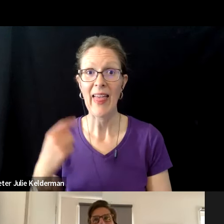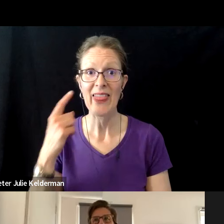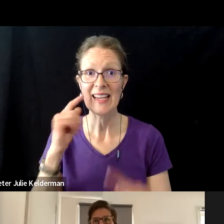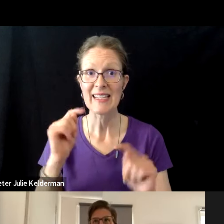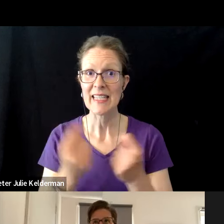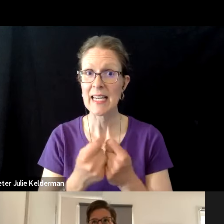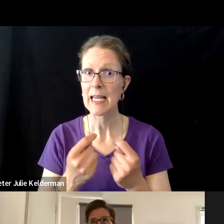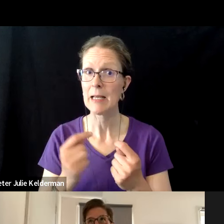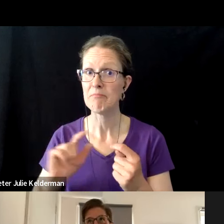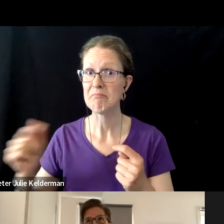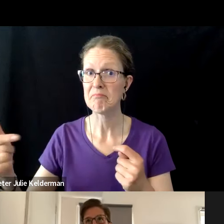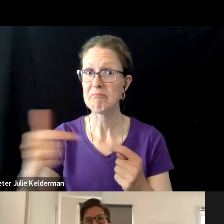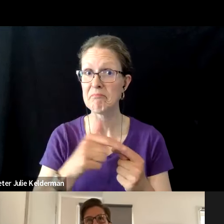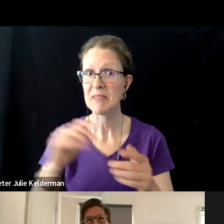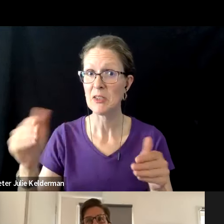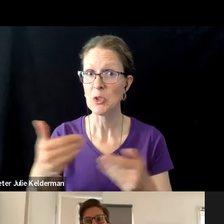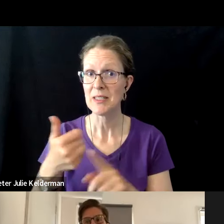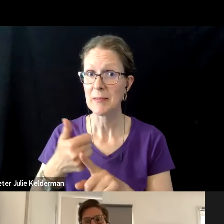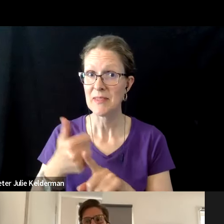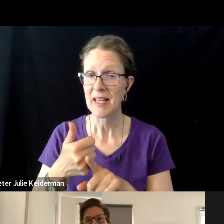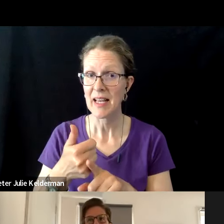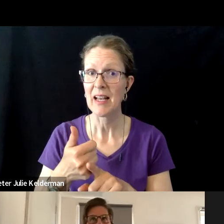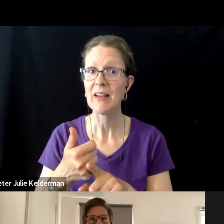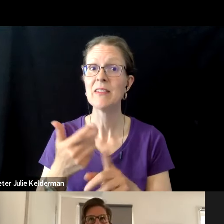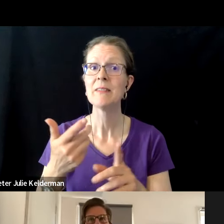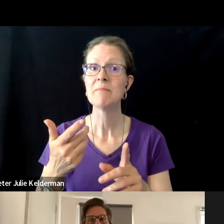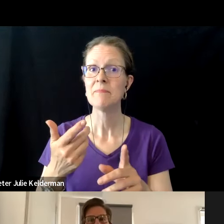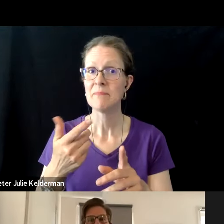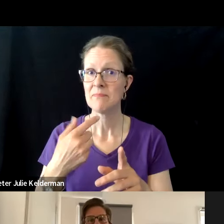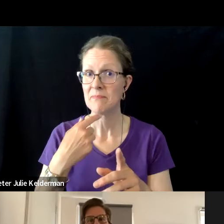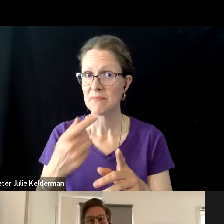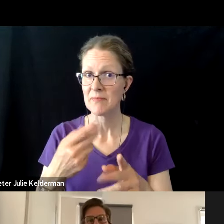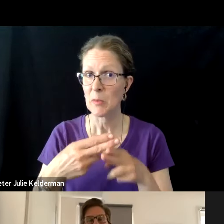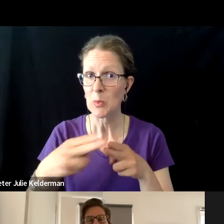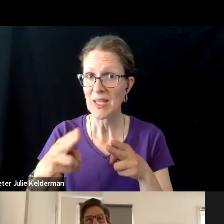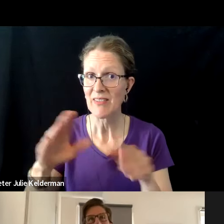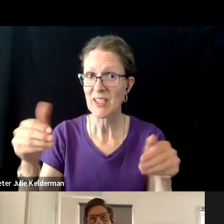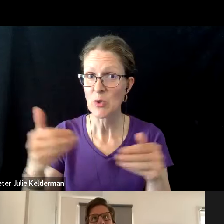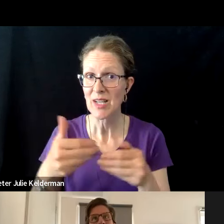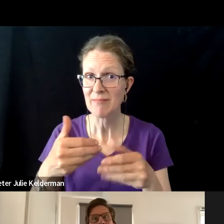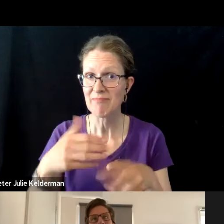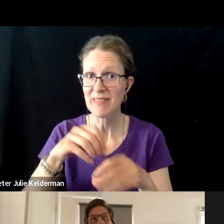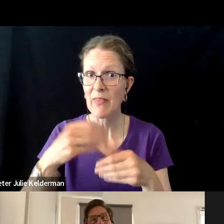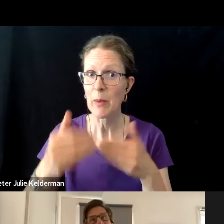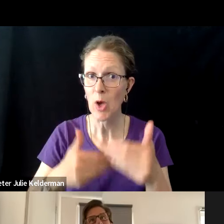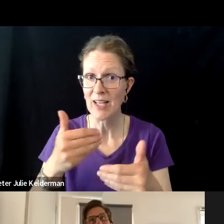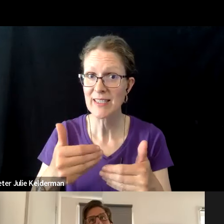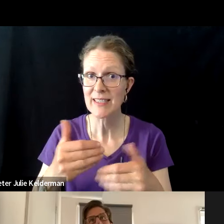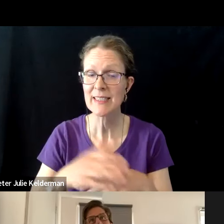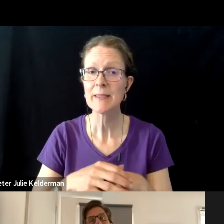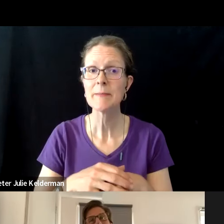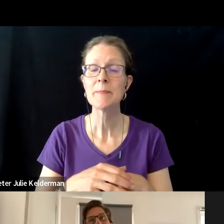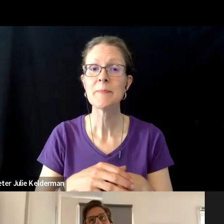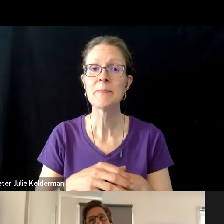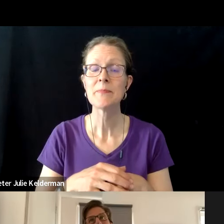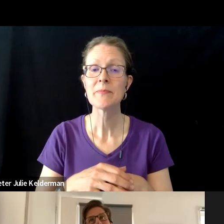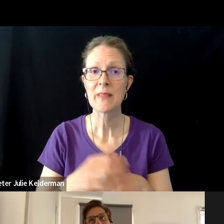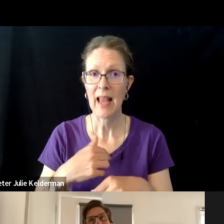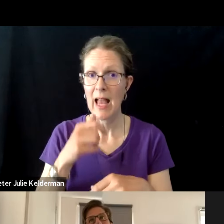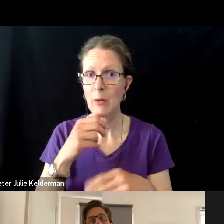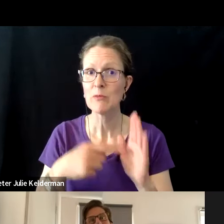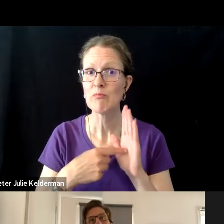introduce ourselves and just give you a little bit of a kind of brief intro as to where we are in the process, and then I'll pull up the